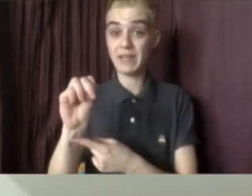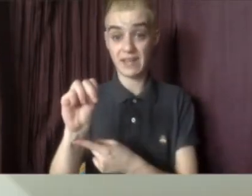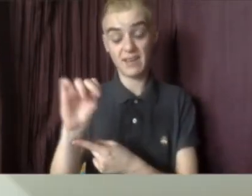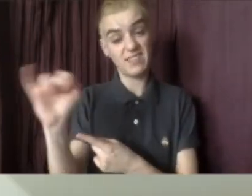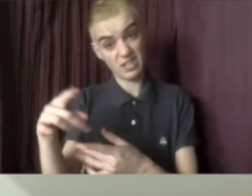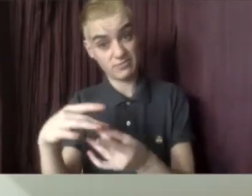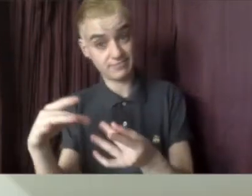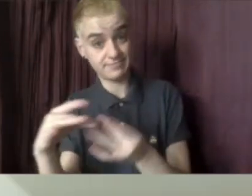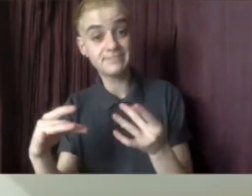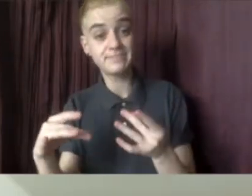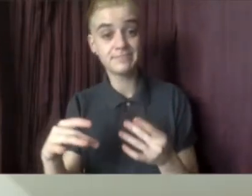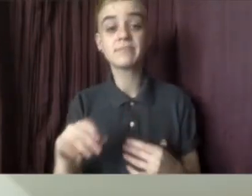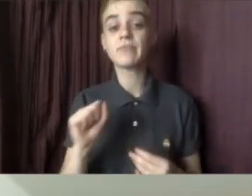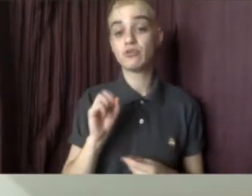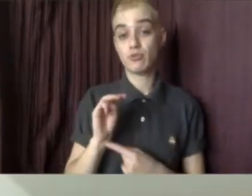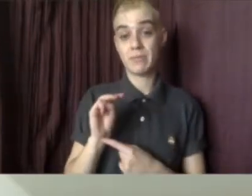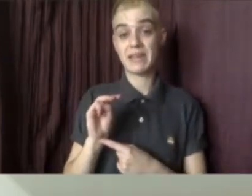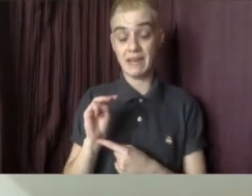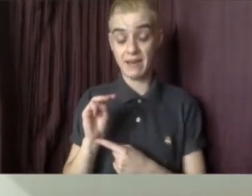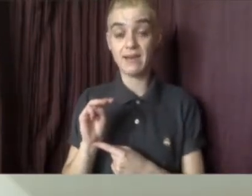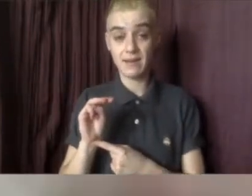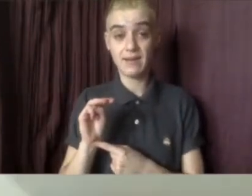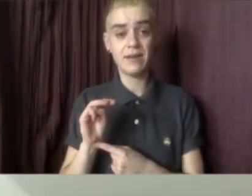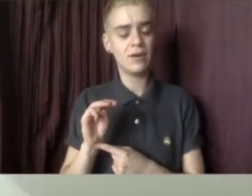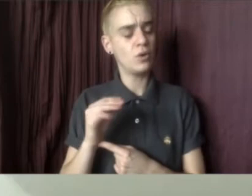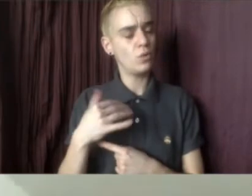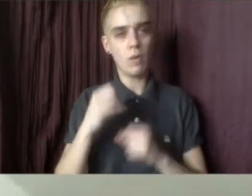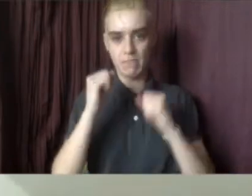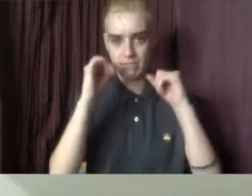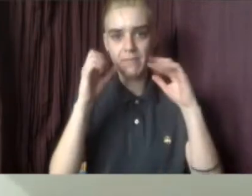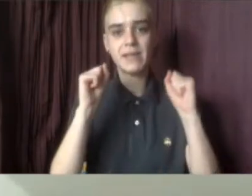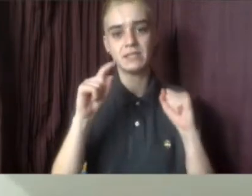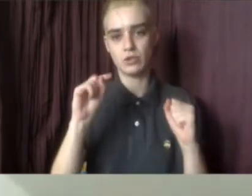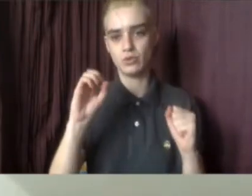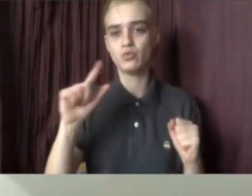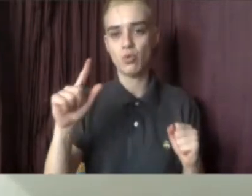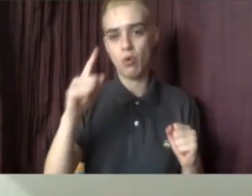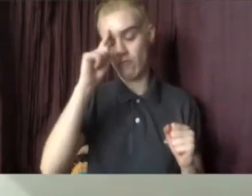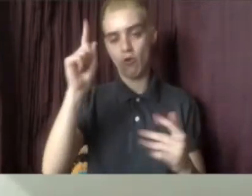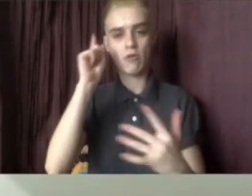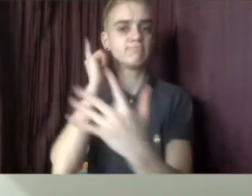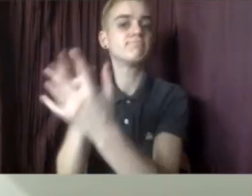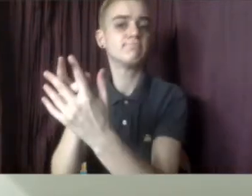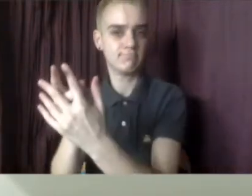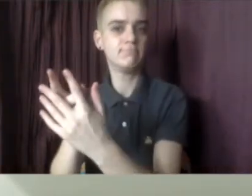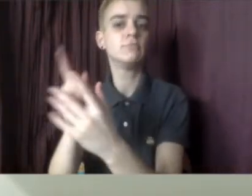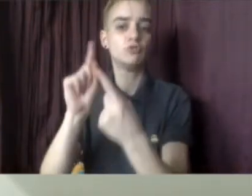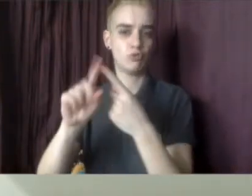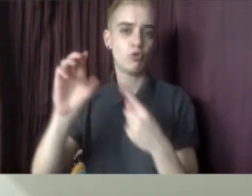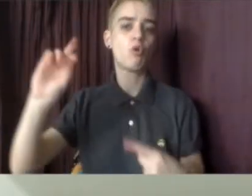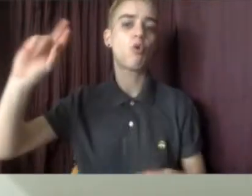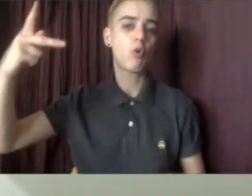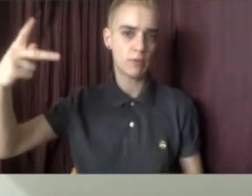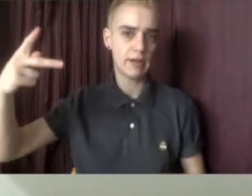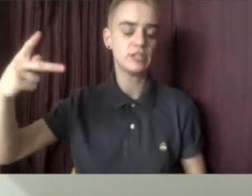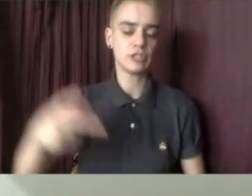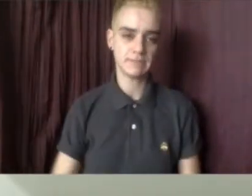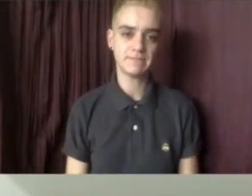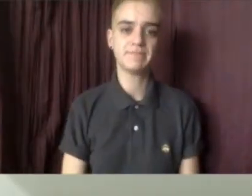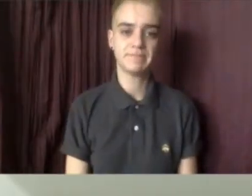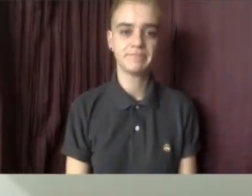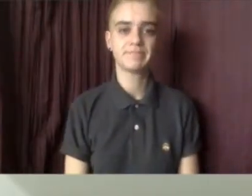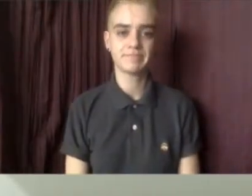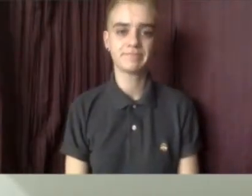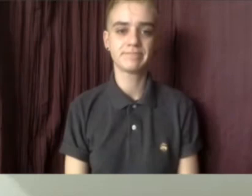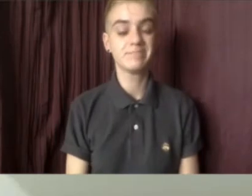So there are a couple of questions, and I'm attempt to summarize them around essentially around misinformation on the election.